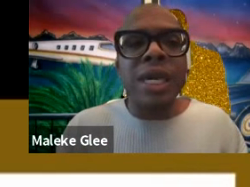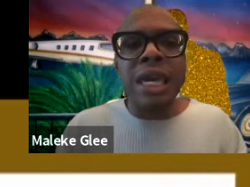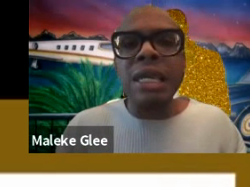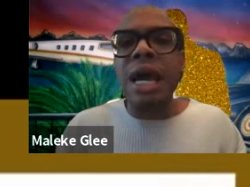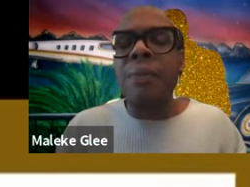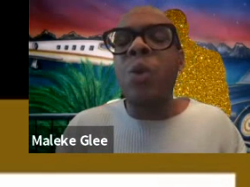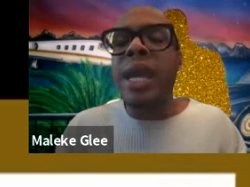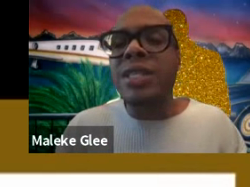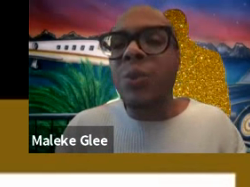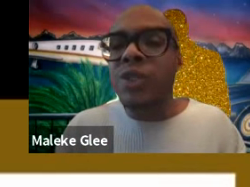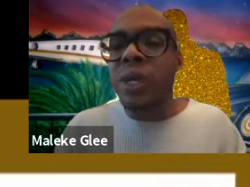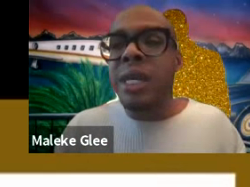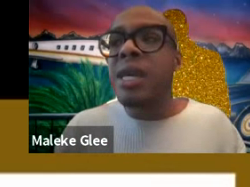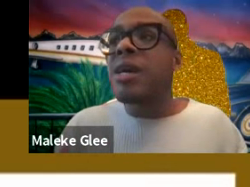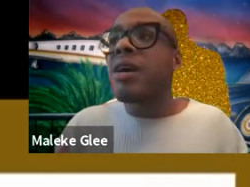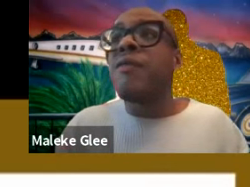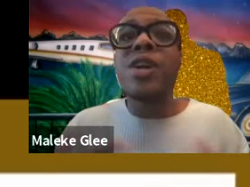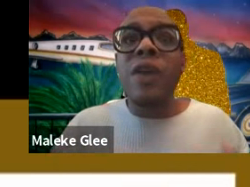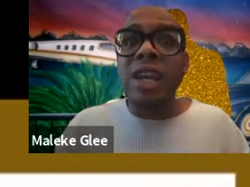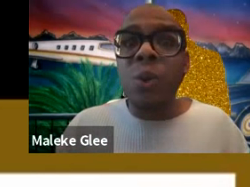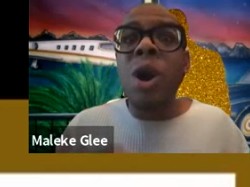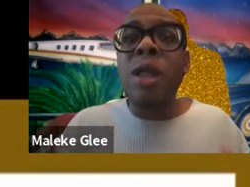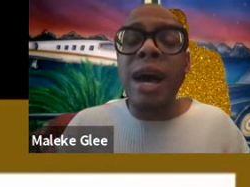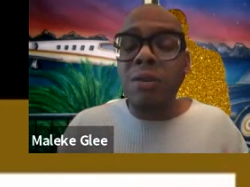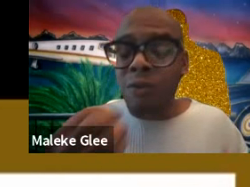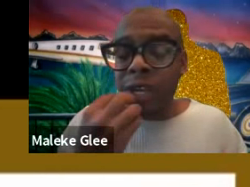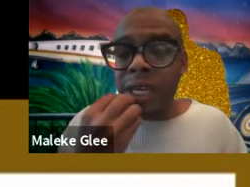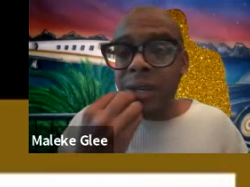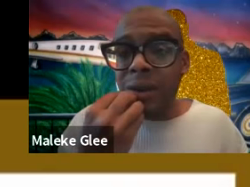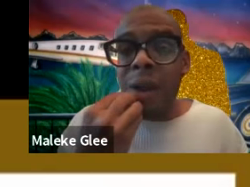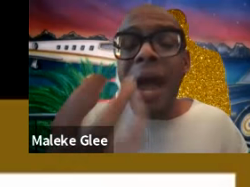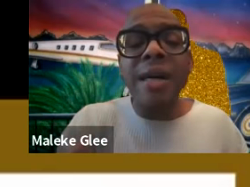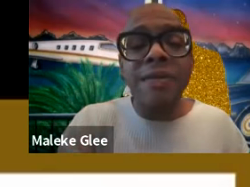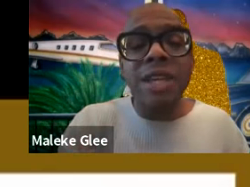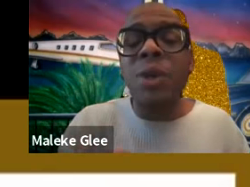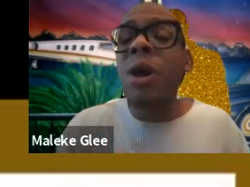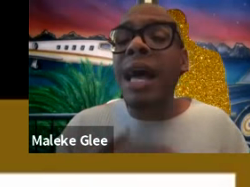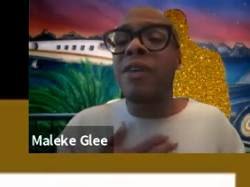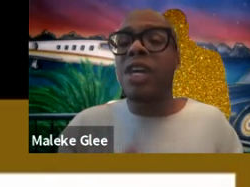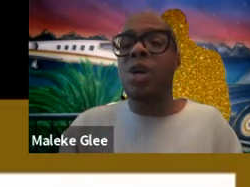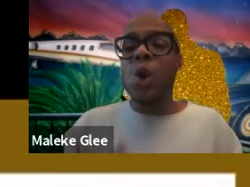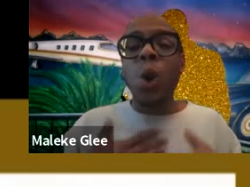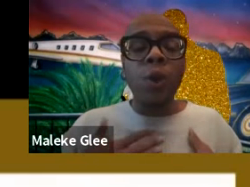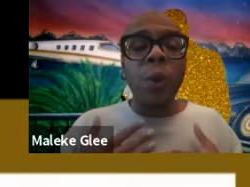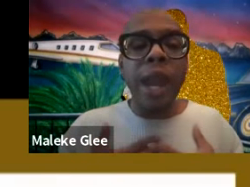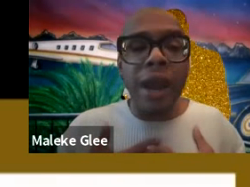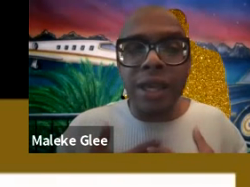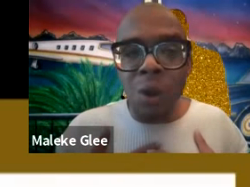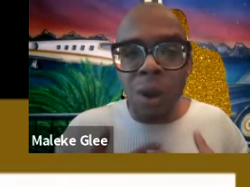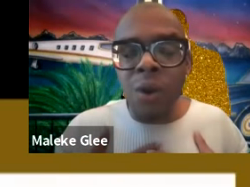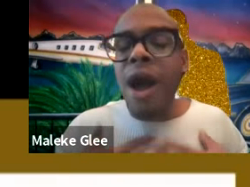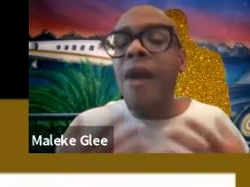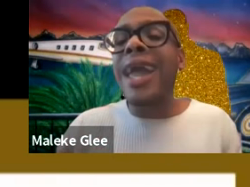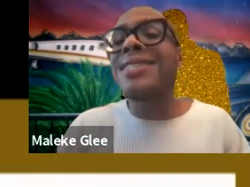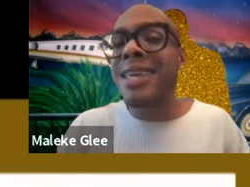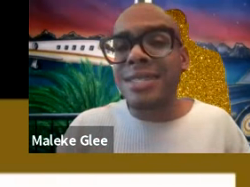So again, the ways in which we venerate, we call out via our mouths and we call out via what we wear at the